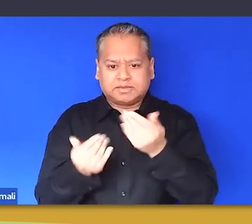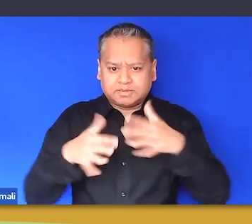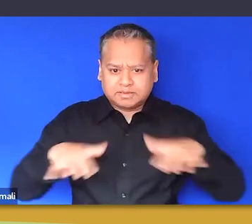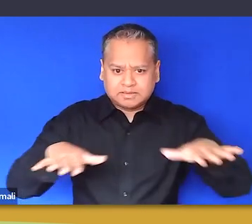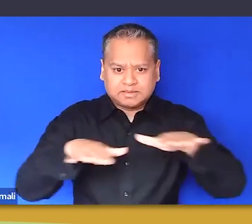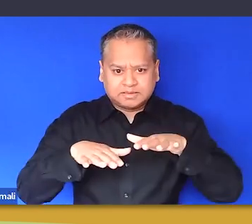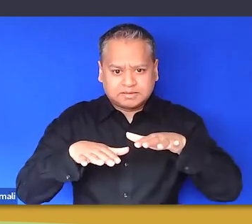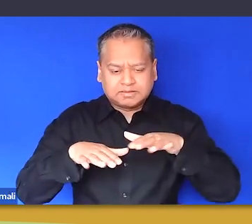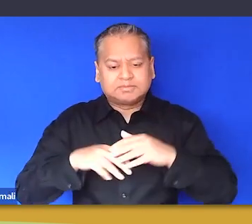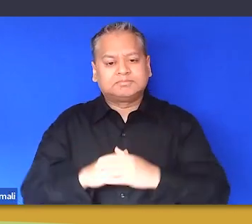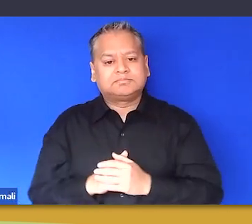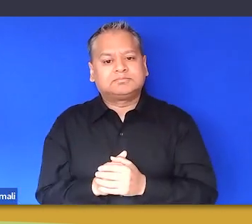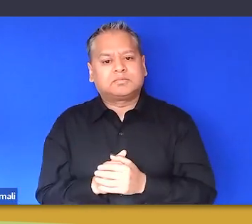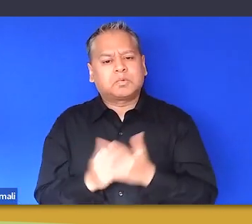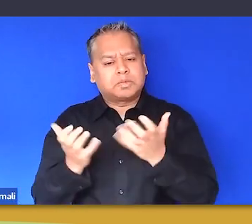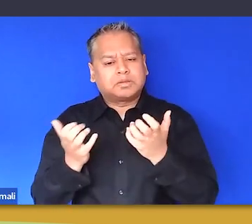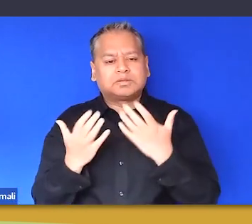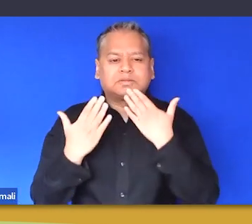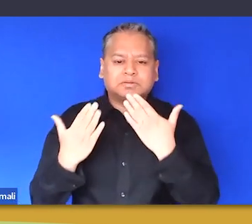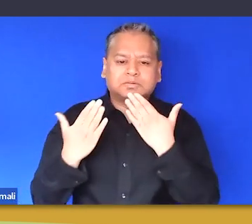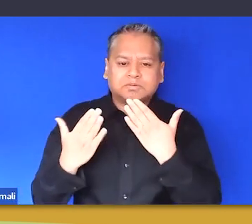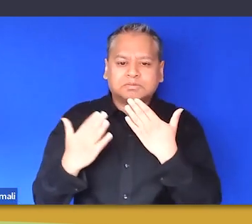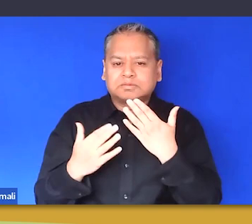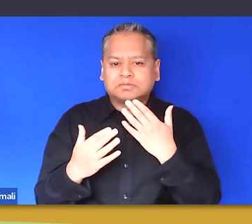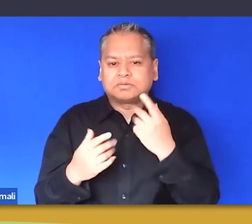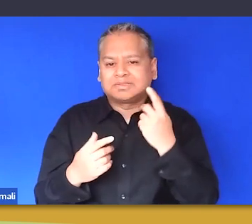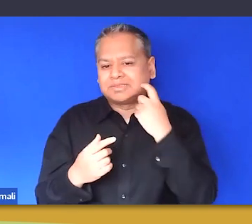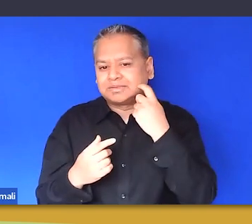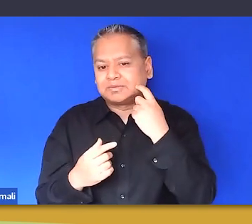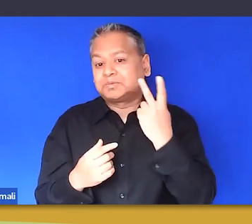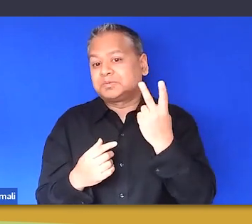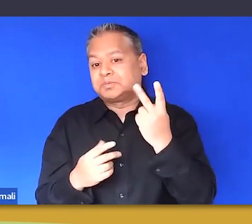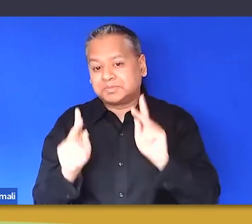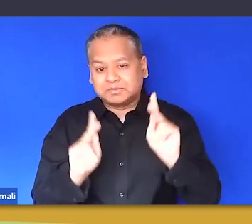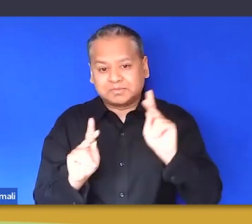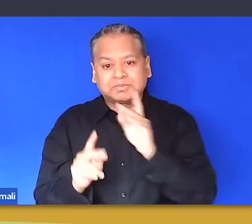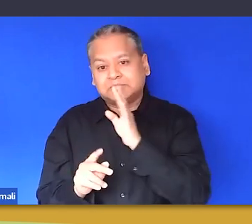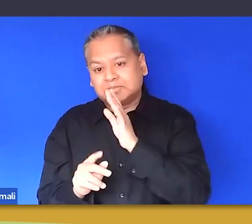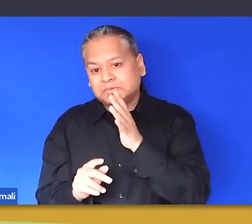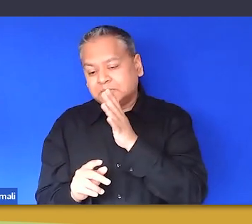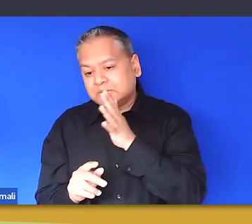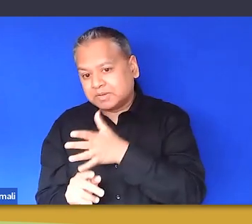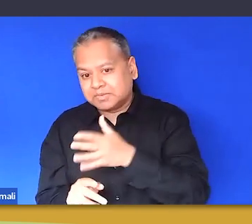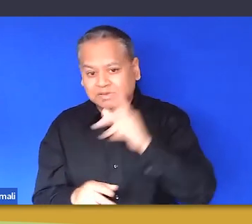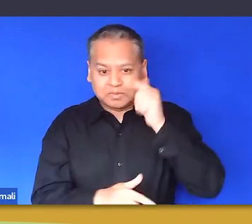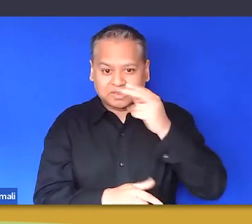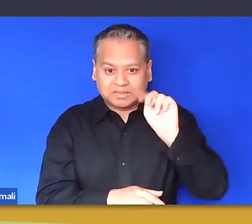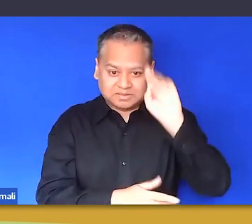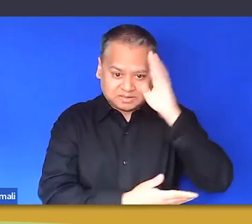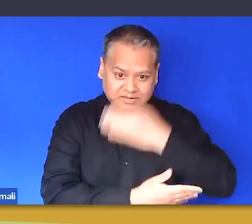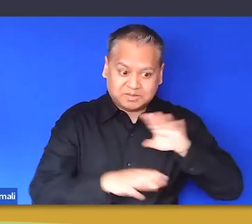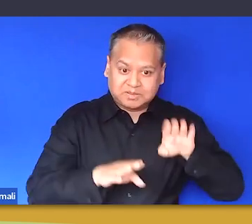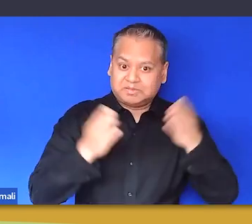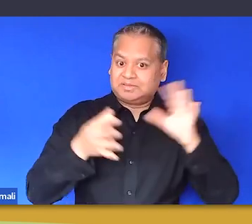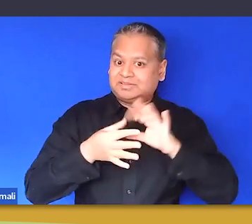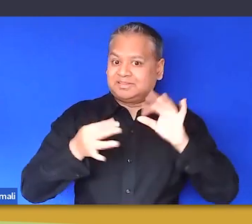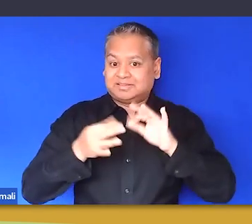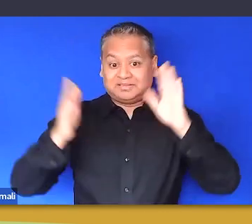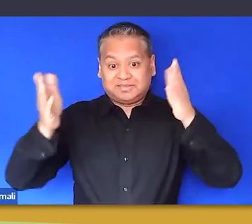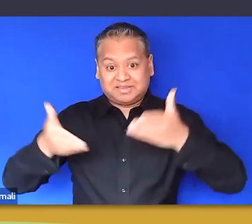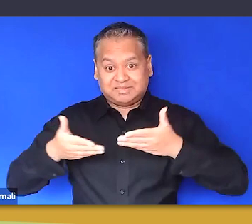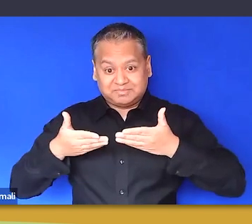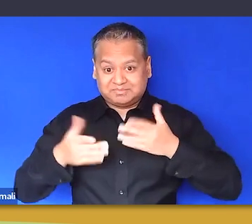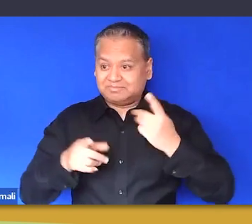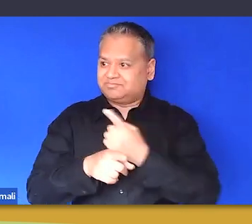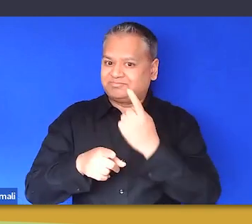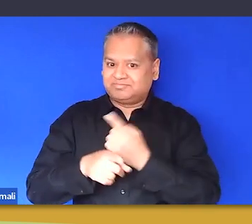Florence, Dick, and Darwin Seaweed from the Songhees First Nation for your opening welcome to start our event in the right